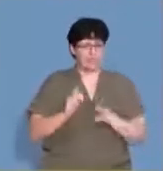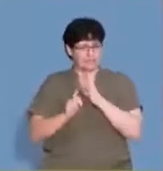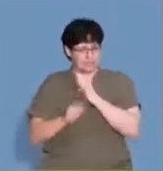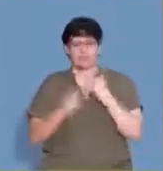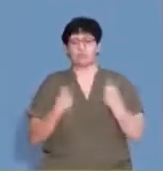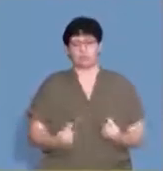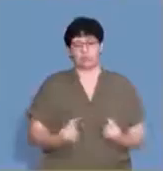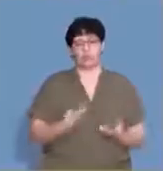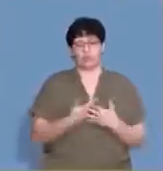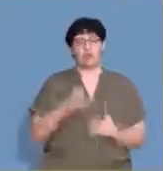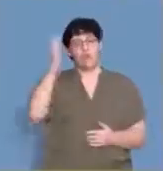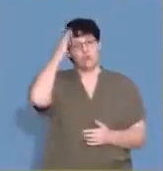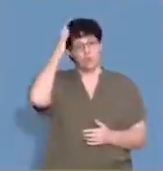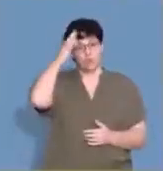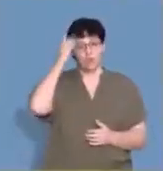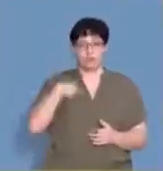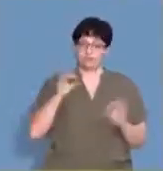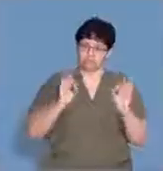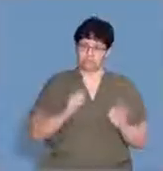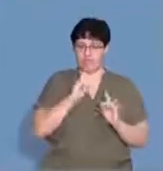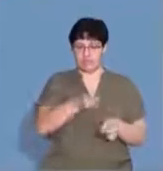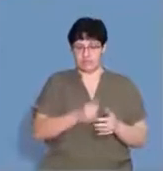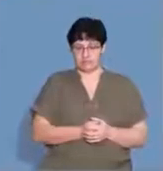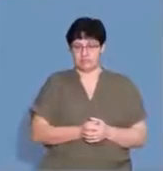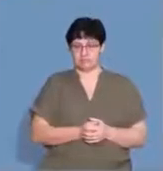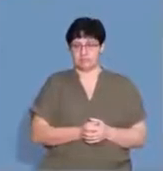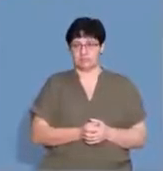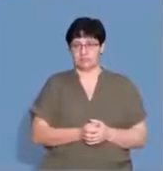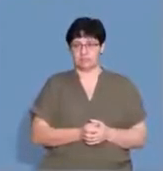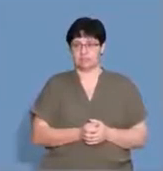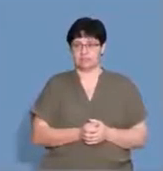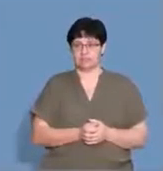then do that so you actually know that you've got the correct answer.